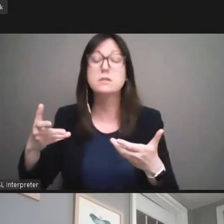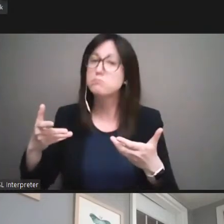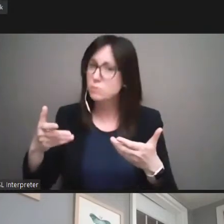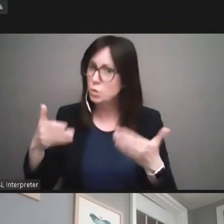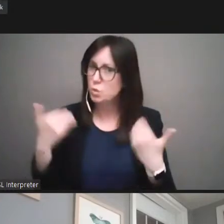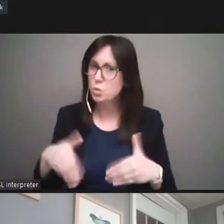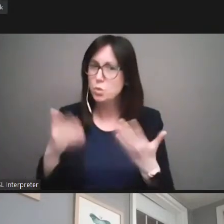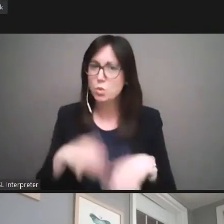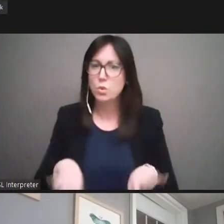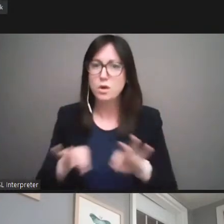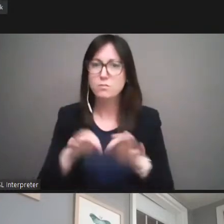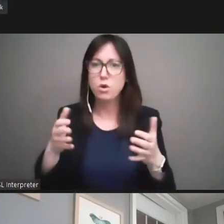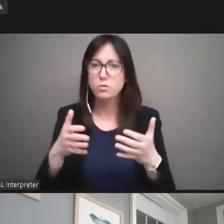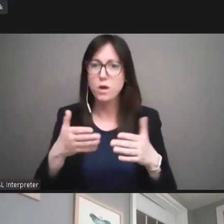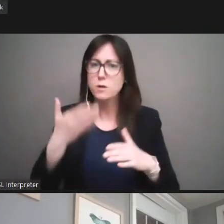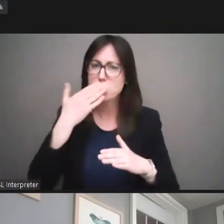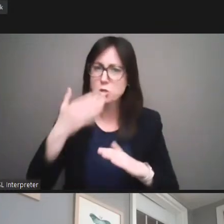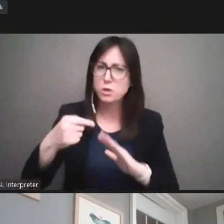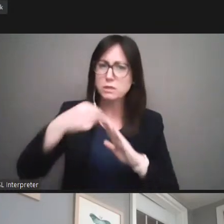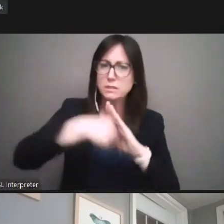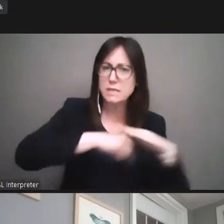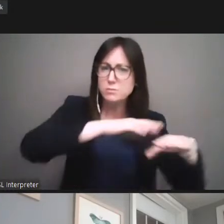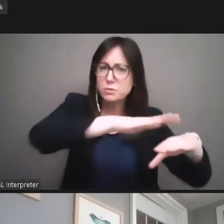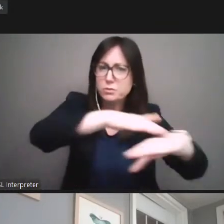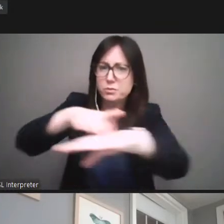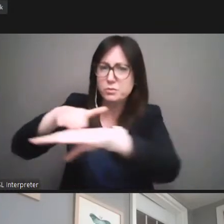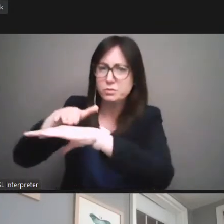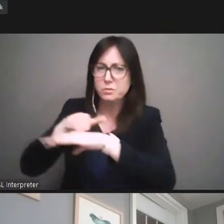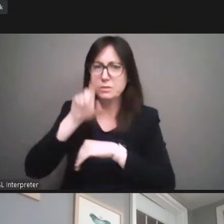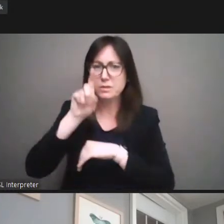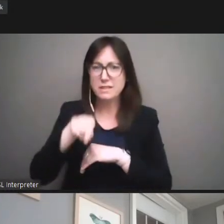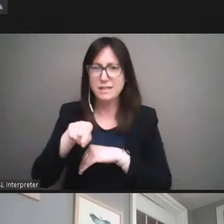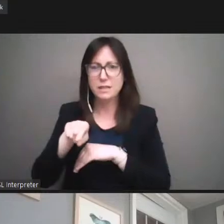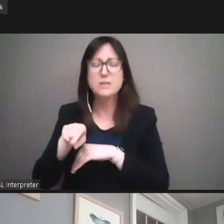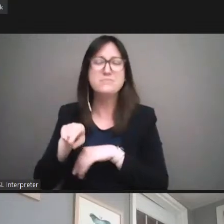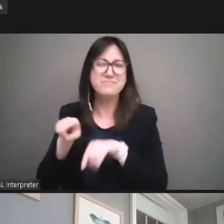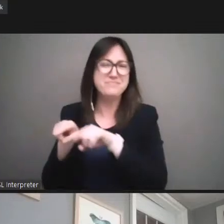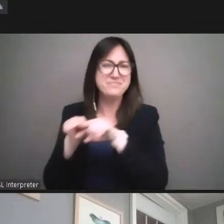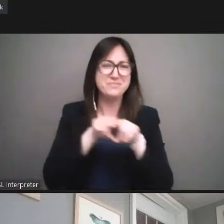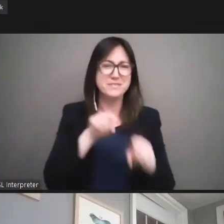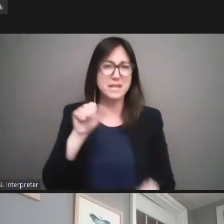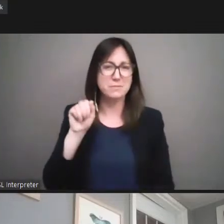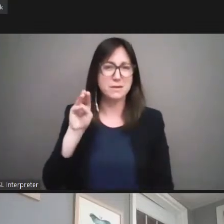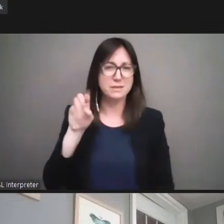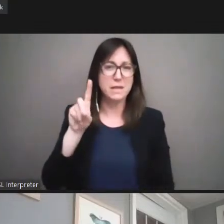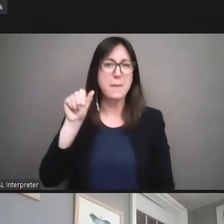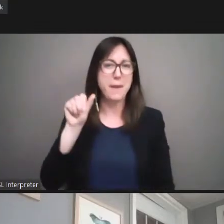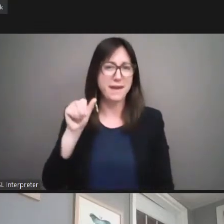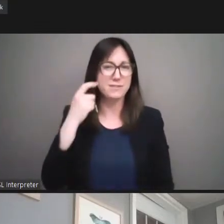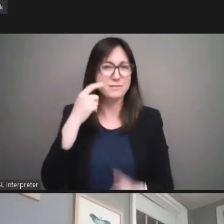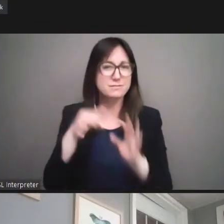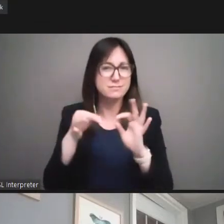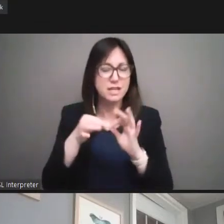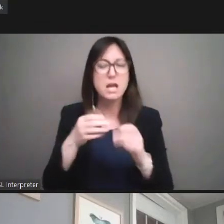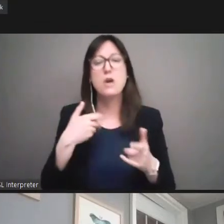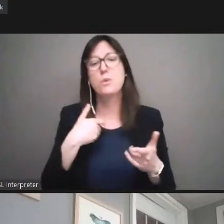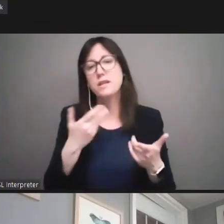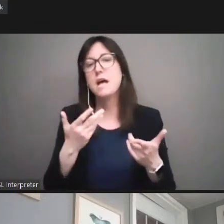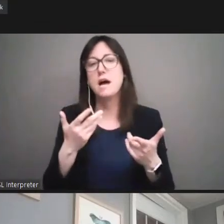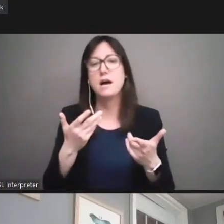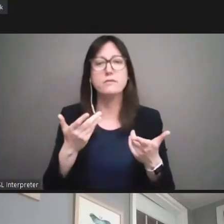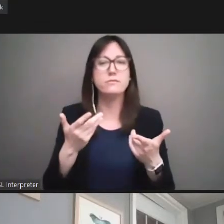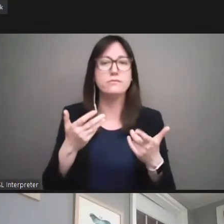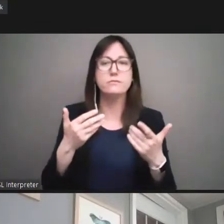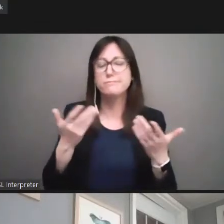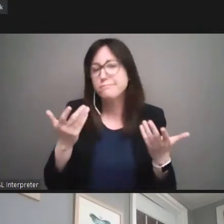a large part of this, because we had similar to what Amanda had been talking about, grassroots level discussions